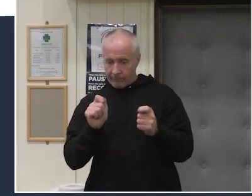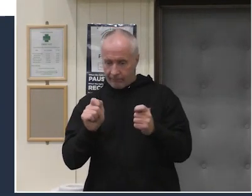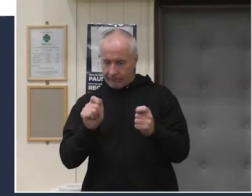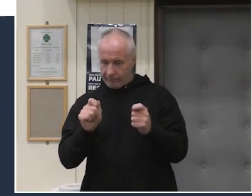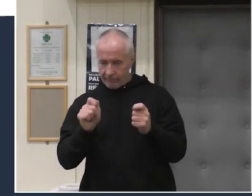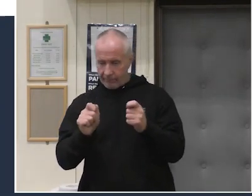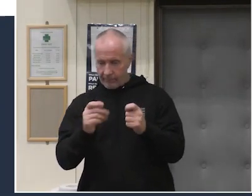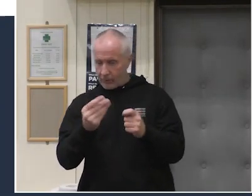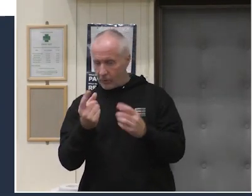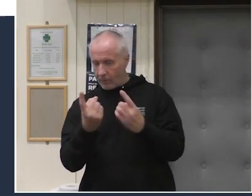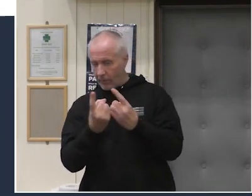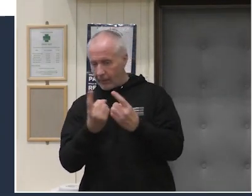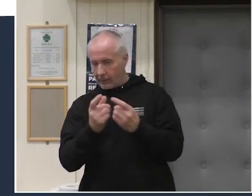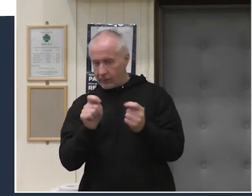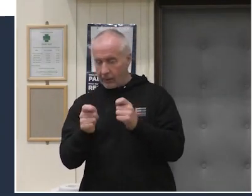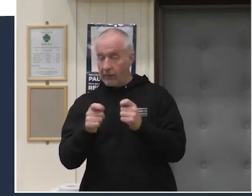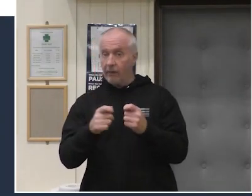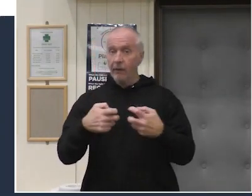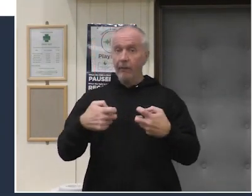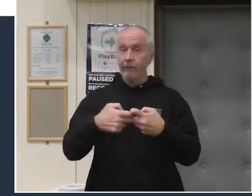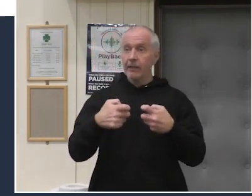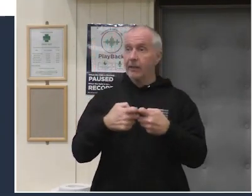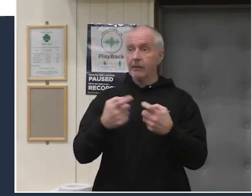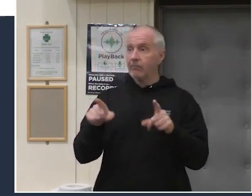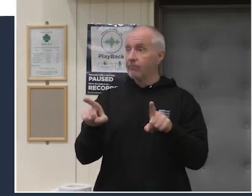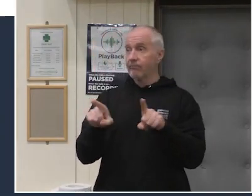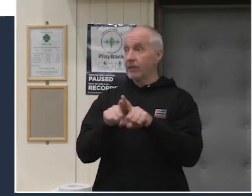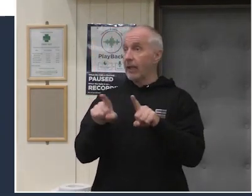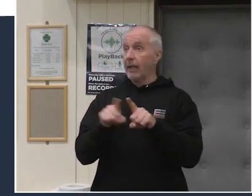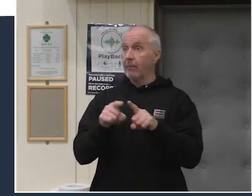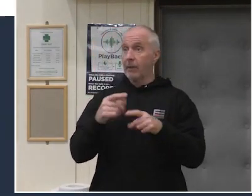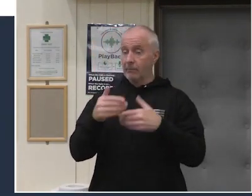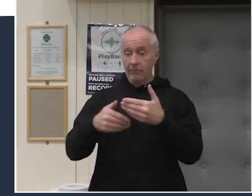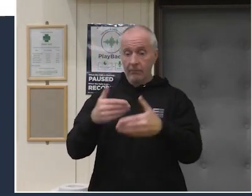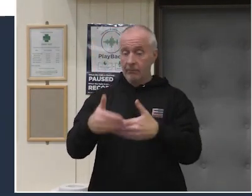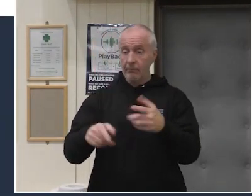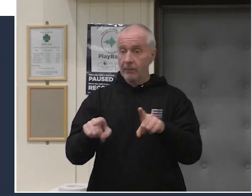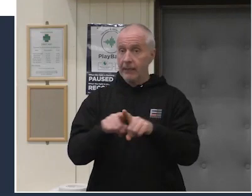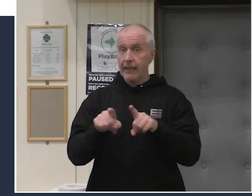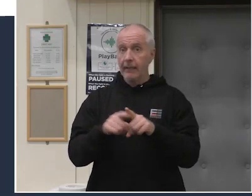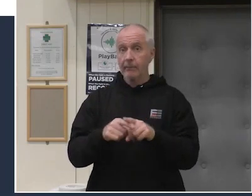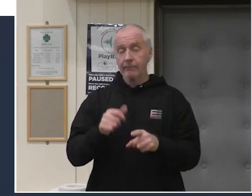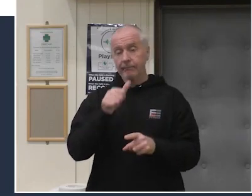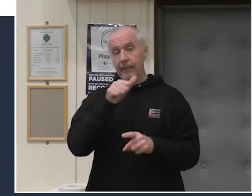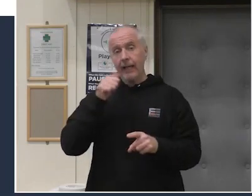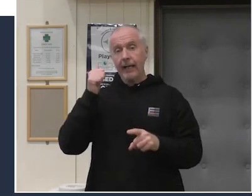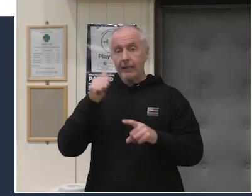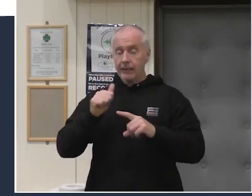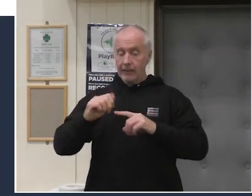things, the physics works the same. Our nice flat table.